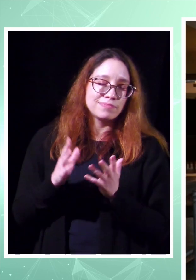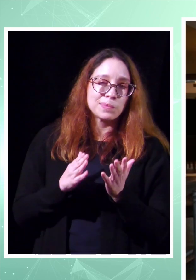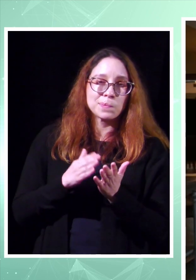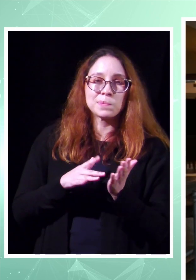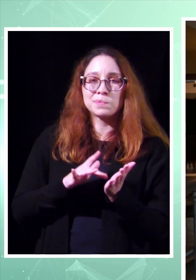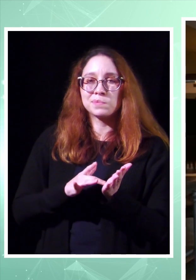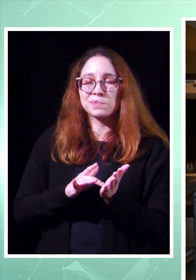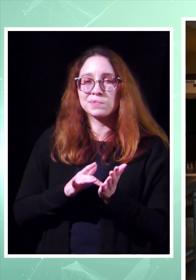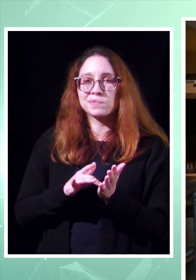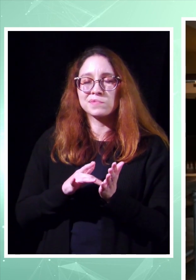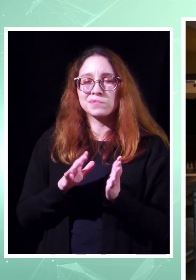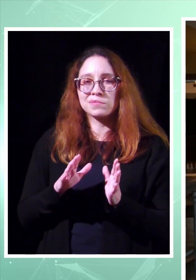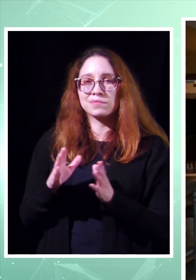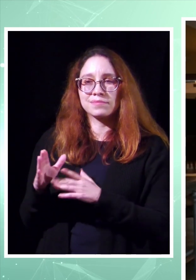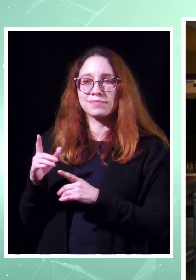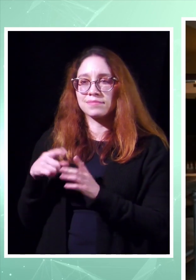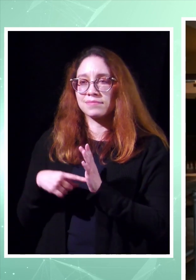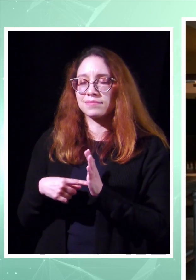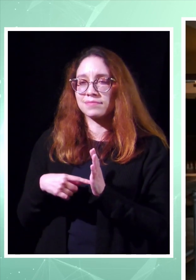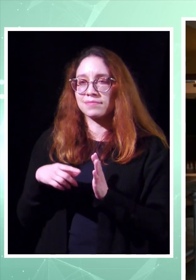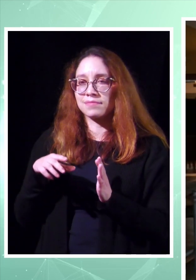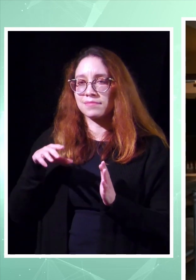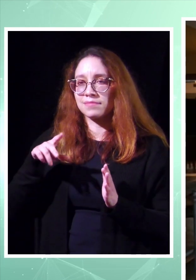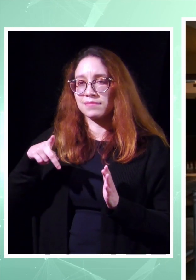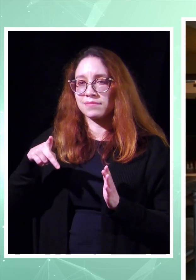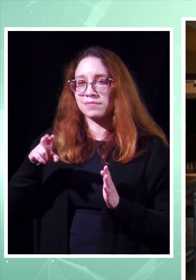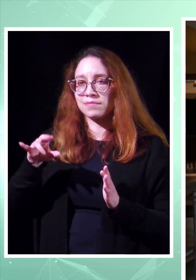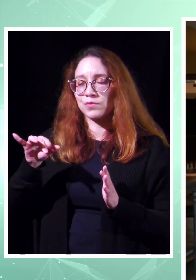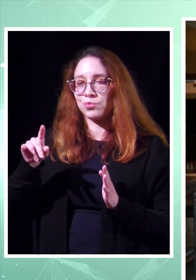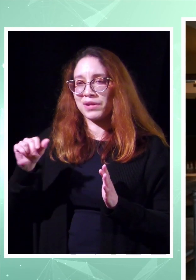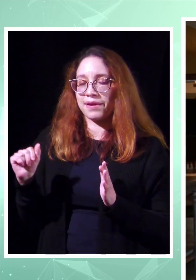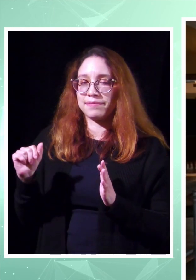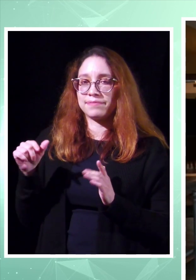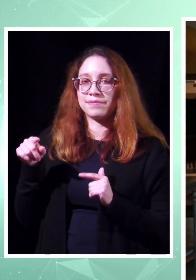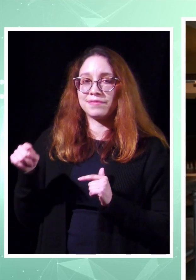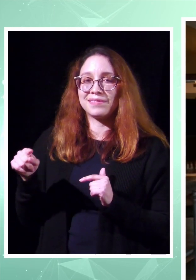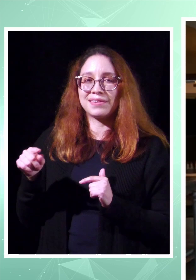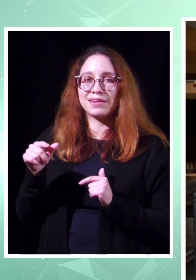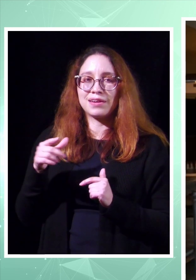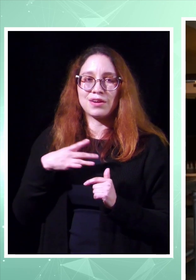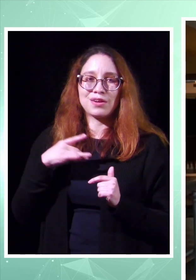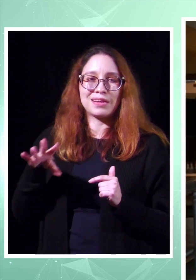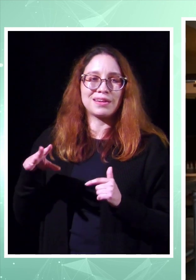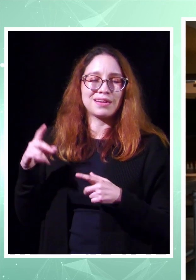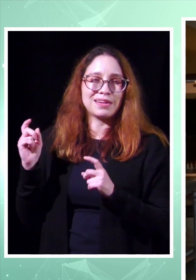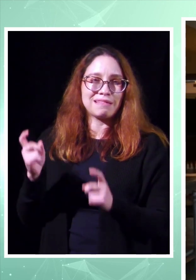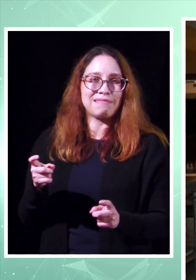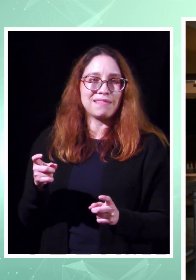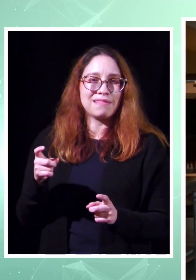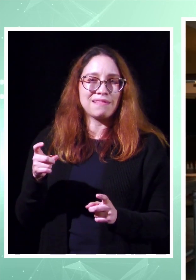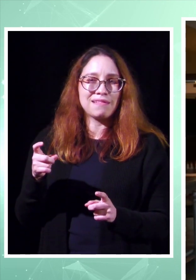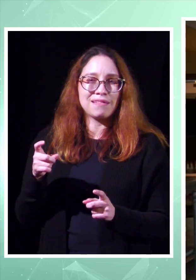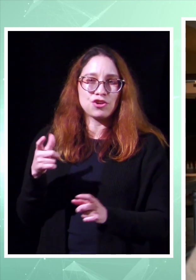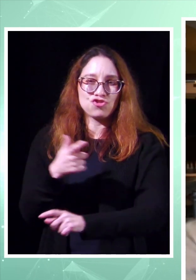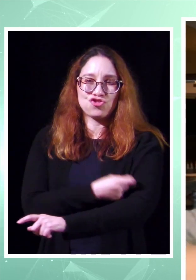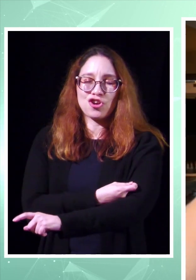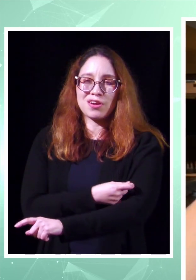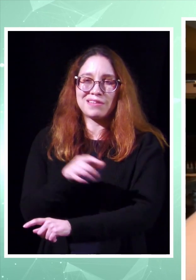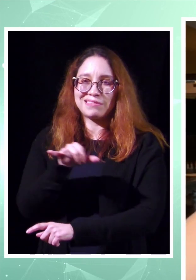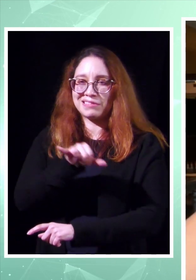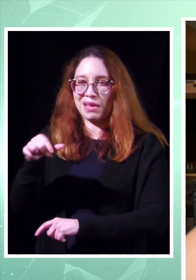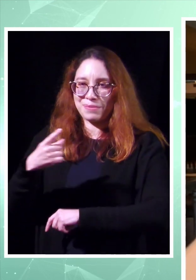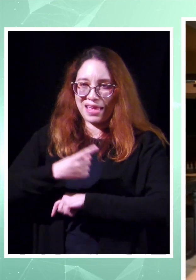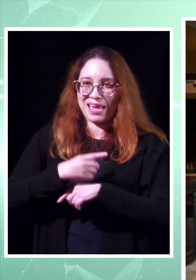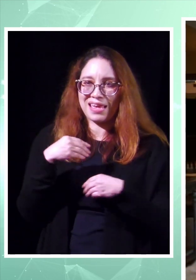pretty potent. For example, I mentioned the drug Prolia, and I don't like to give a Prolia shot on the same day